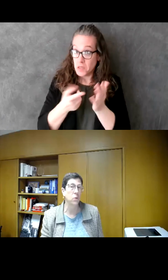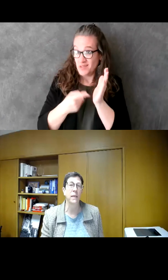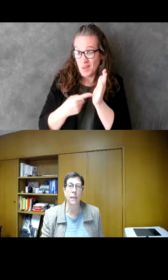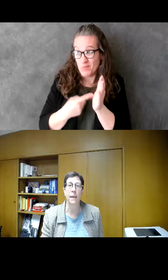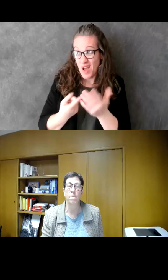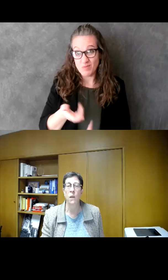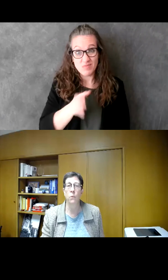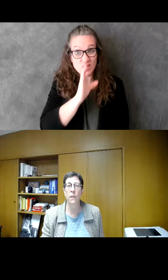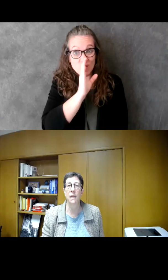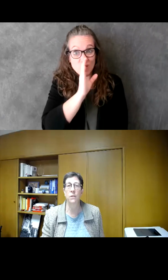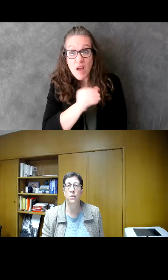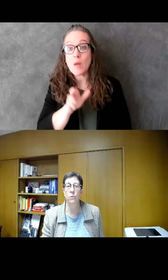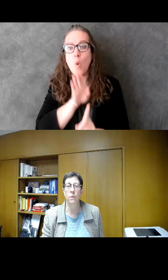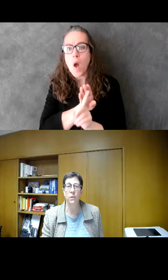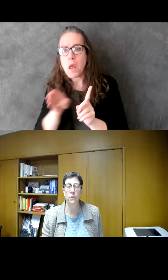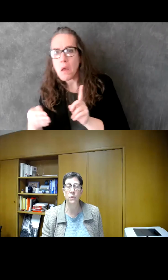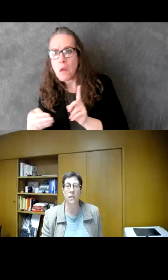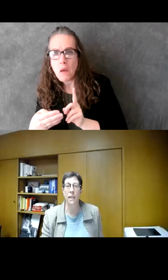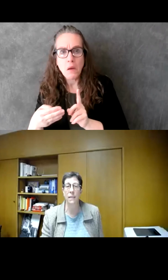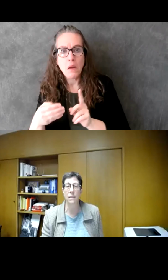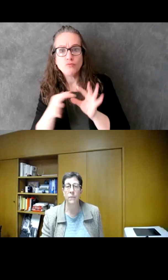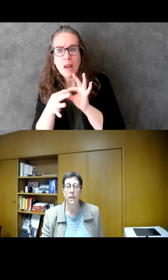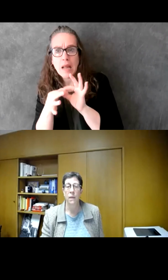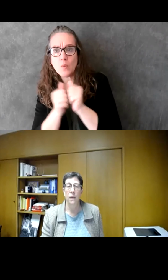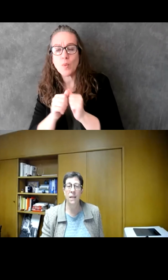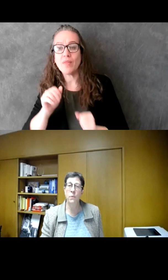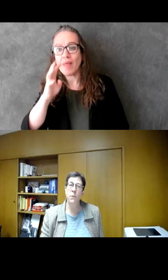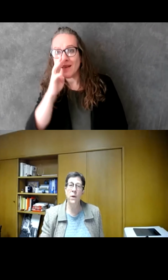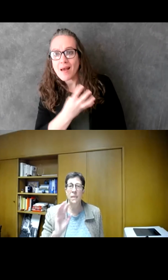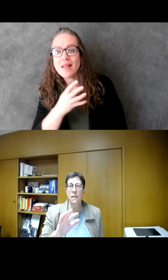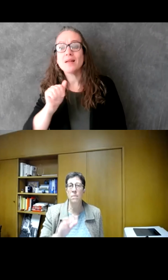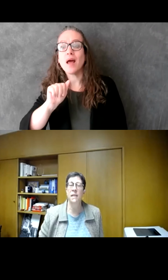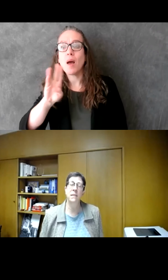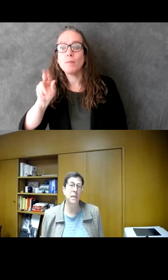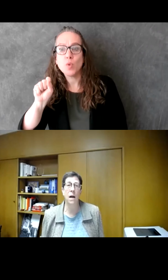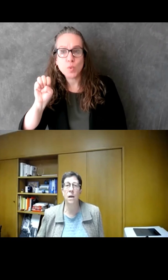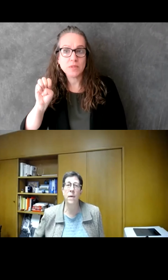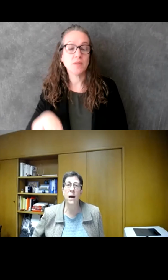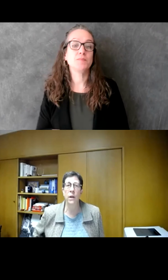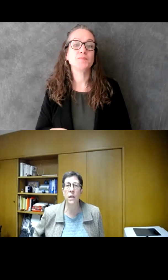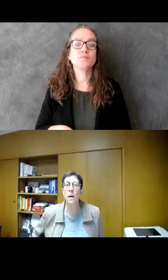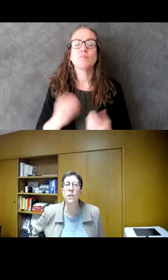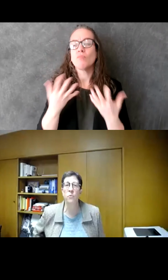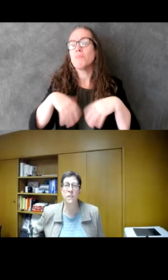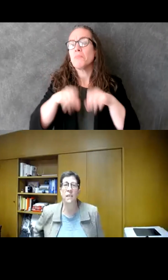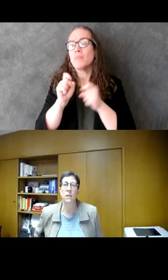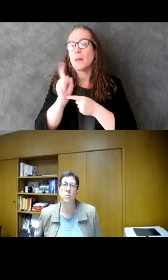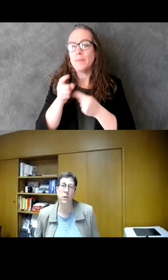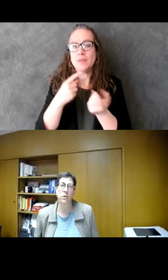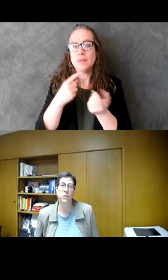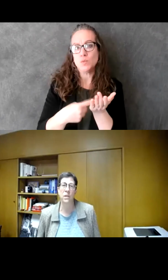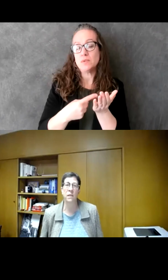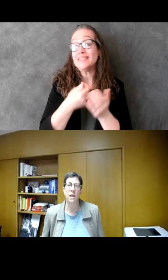or indirectly related to abuse or neglect. And that's why I want to take a minute to talk about a couple of